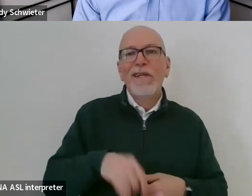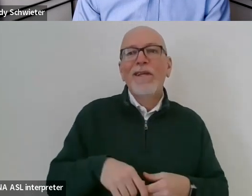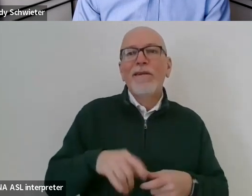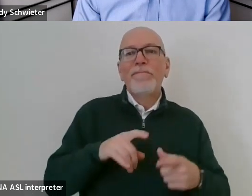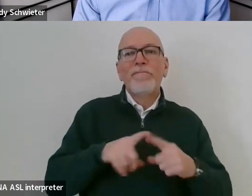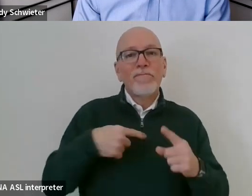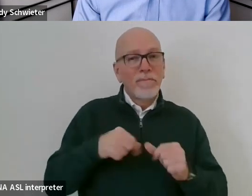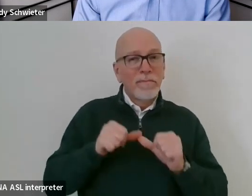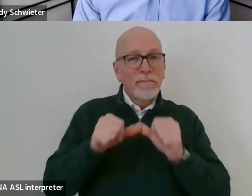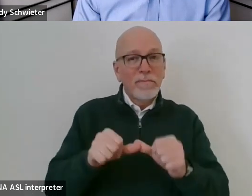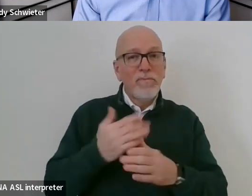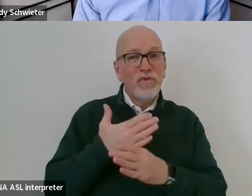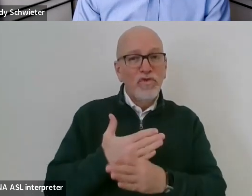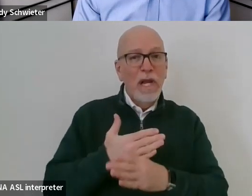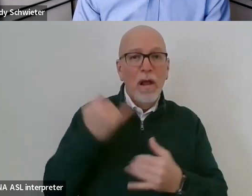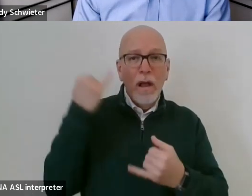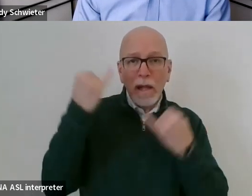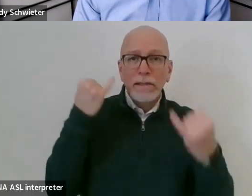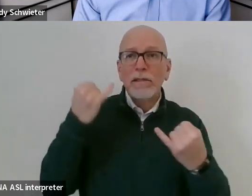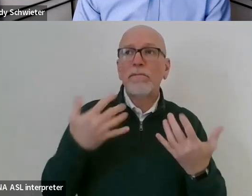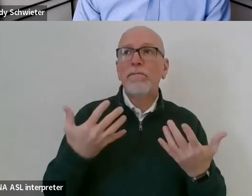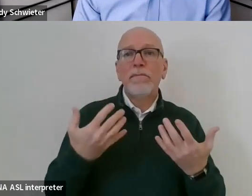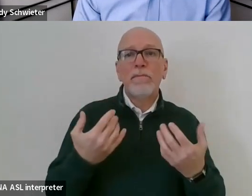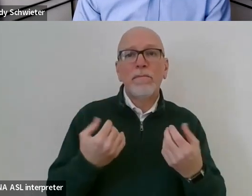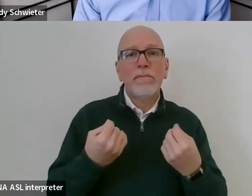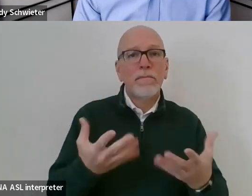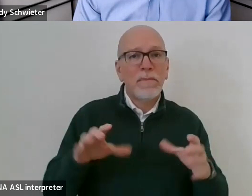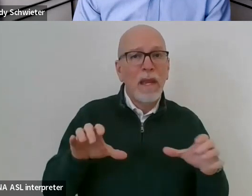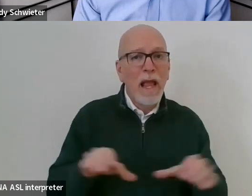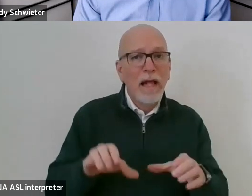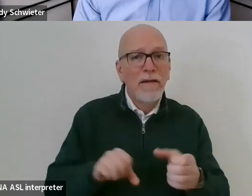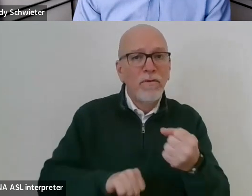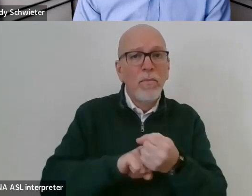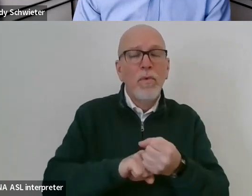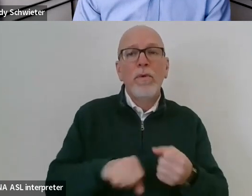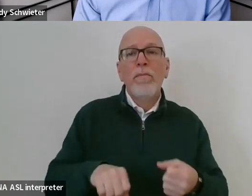by continuing to share our ideas and giving active support.